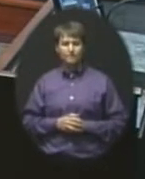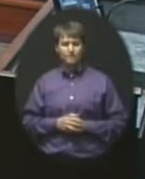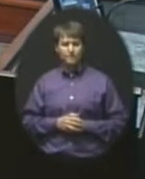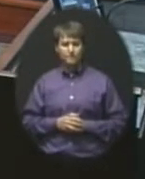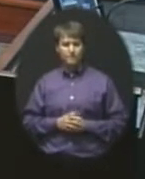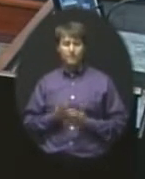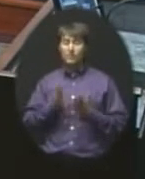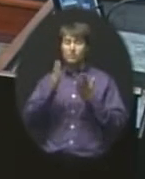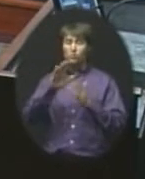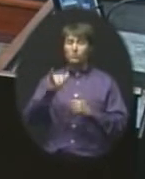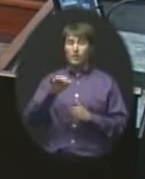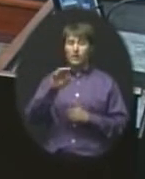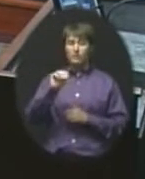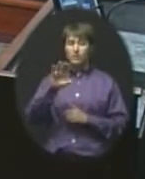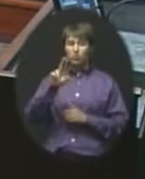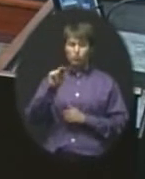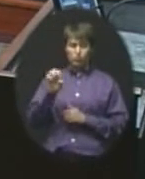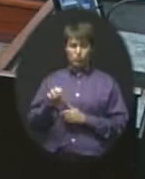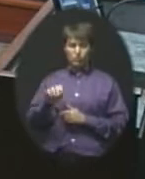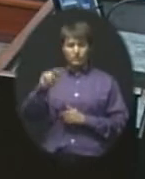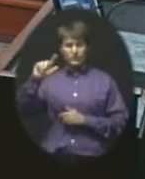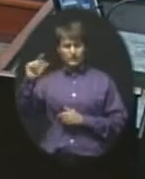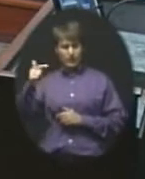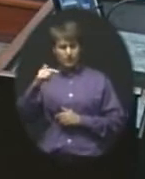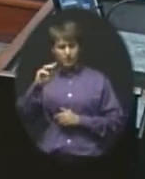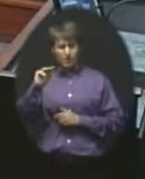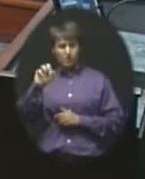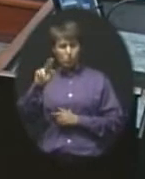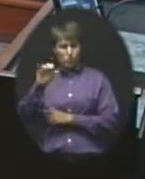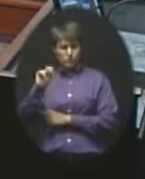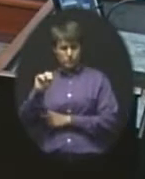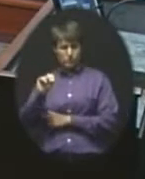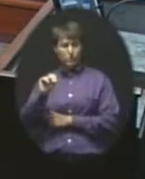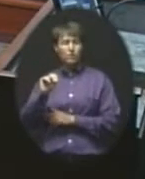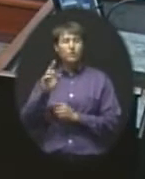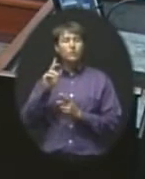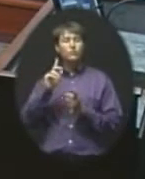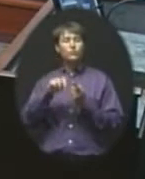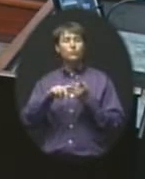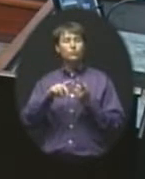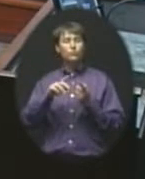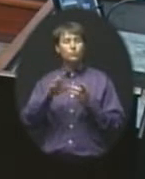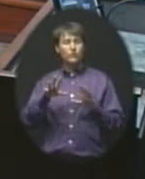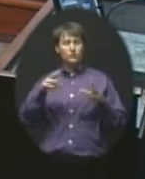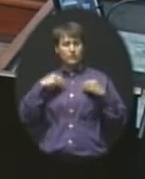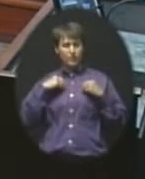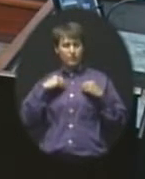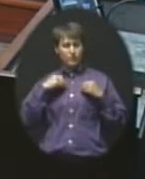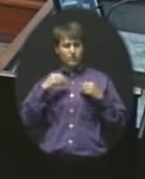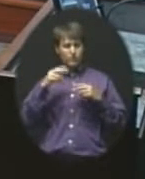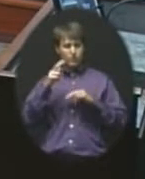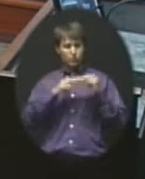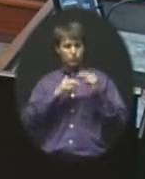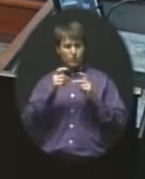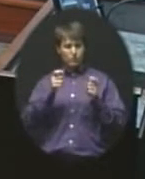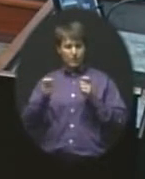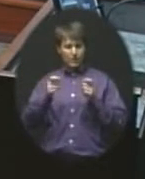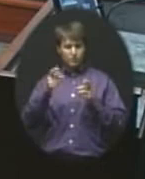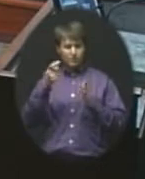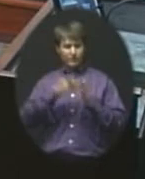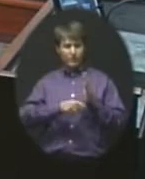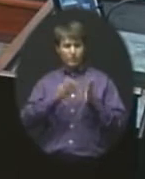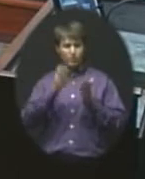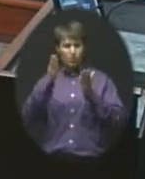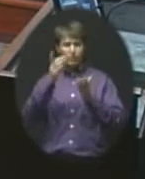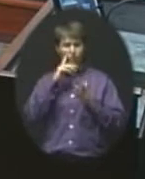I have a motion by Mr. McCune and a second by Ms. Martin to accept the construction management fee